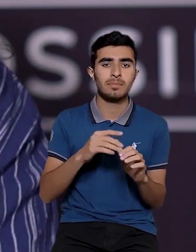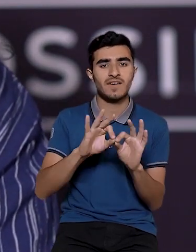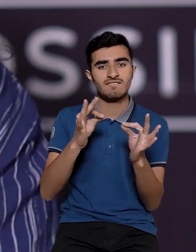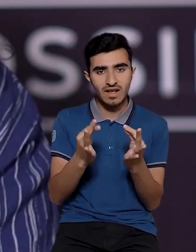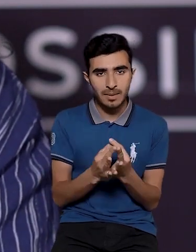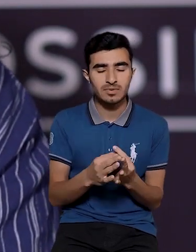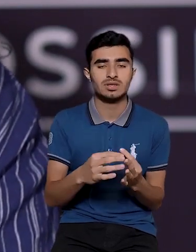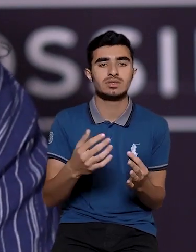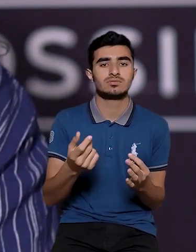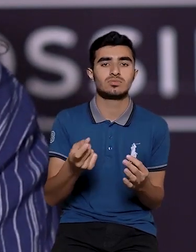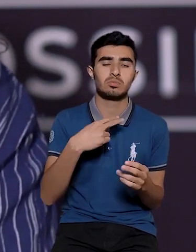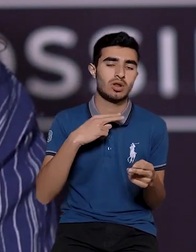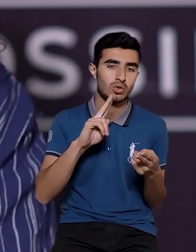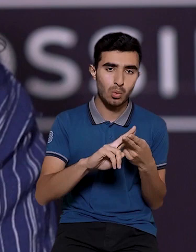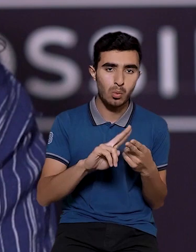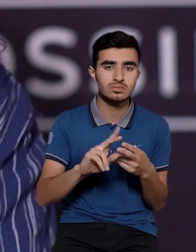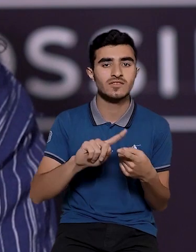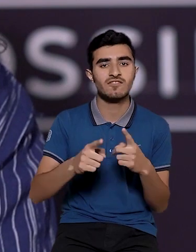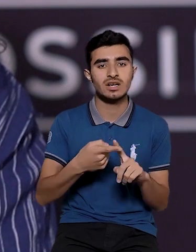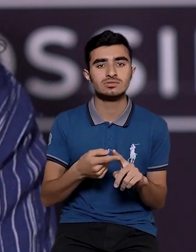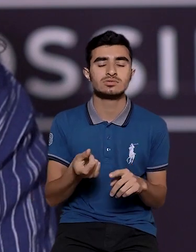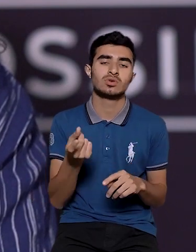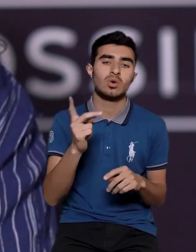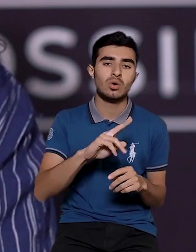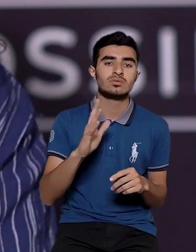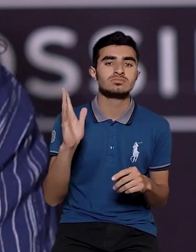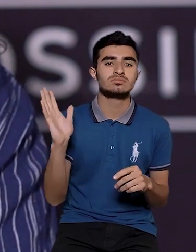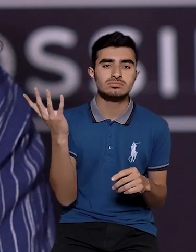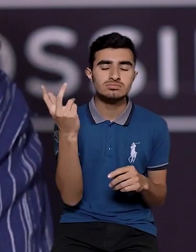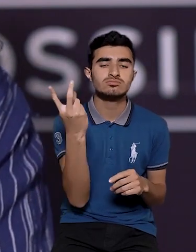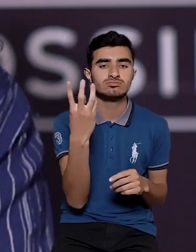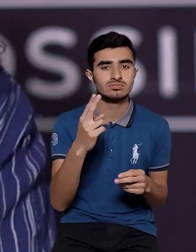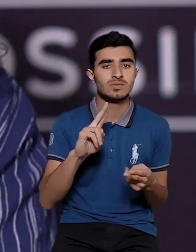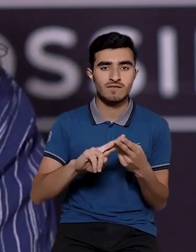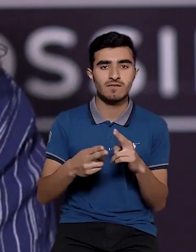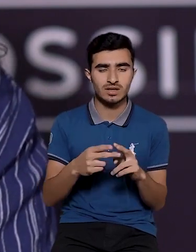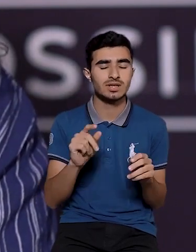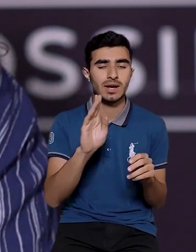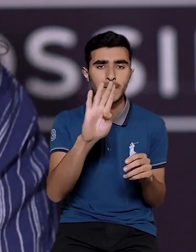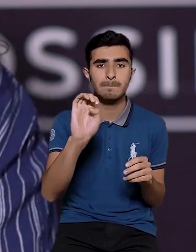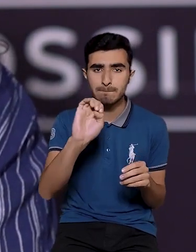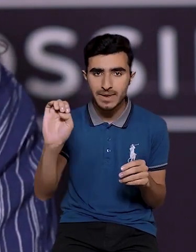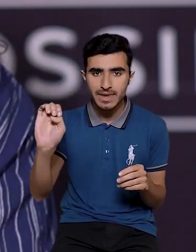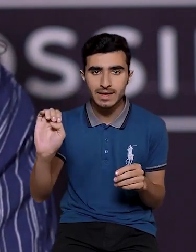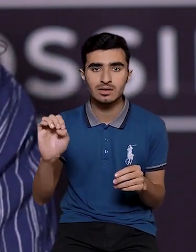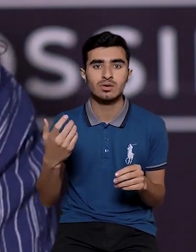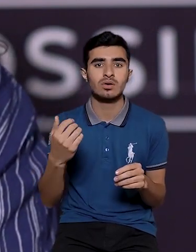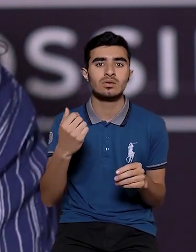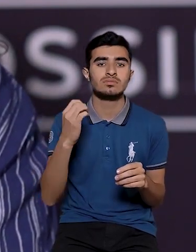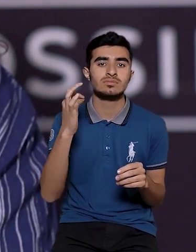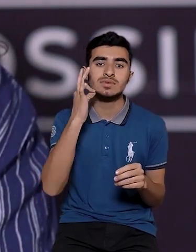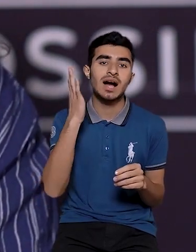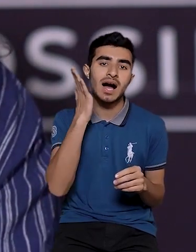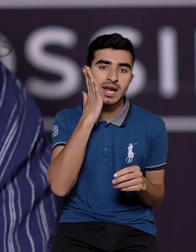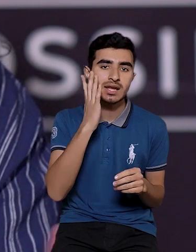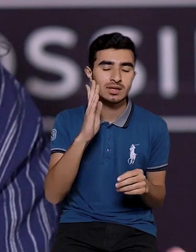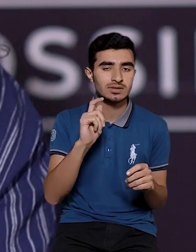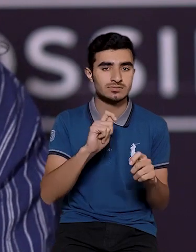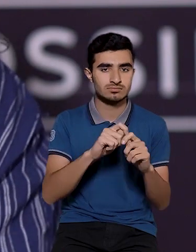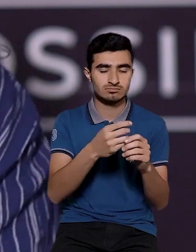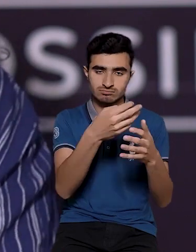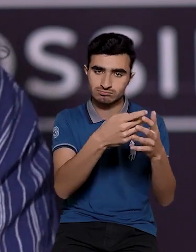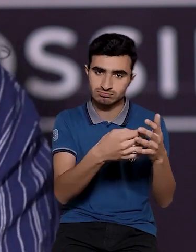you know, we want some honey too. And so I decided two boxes were not enough. And so I